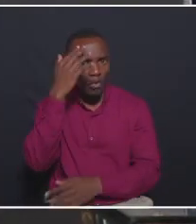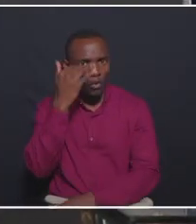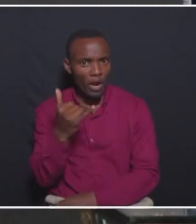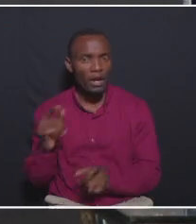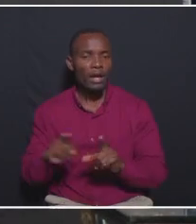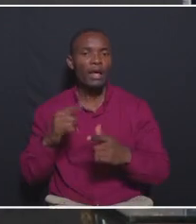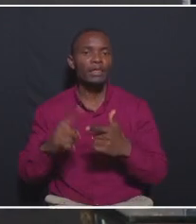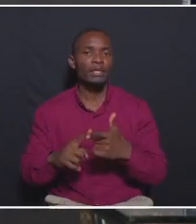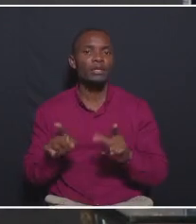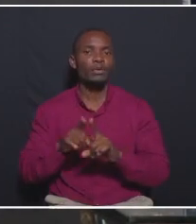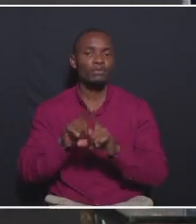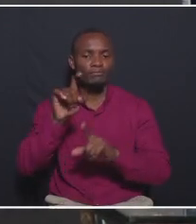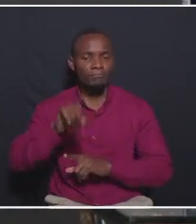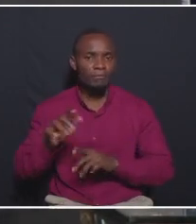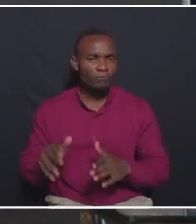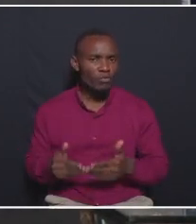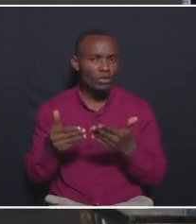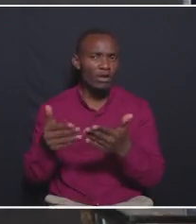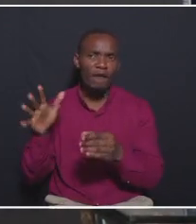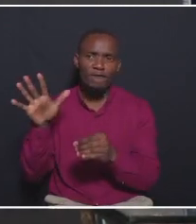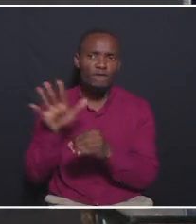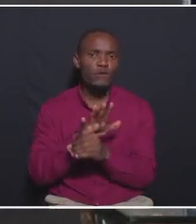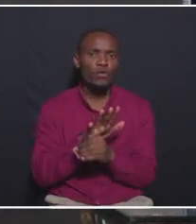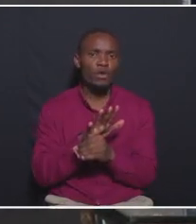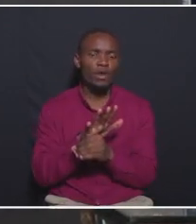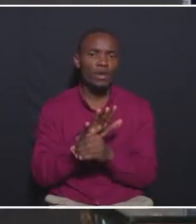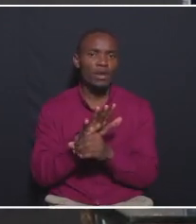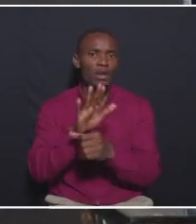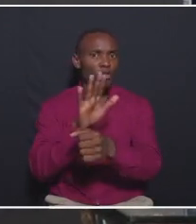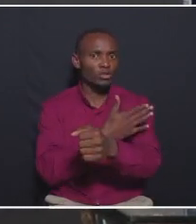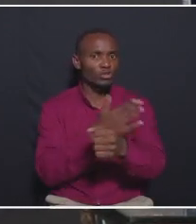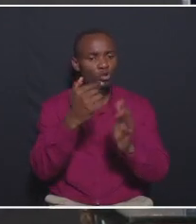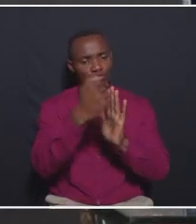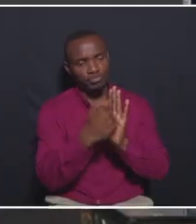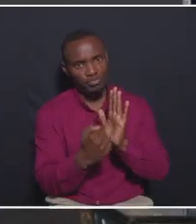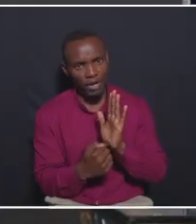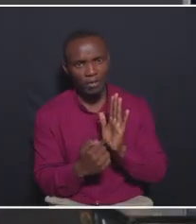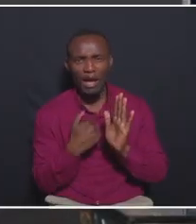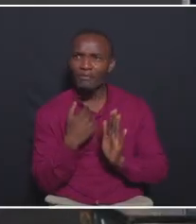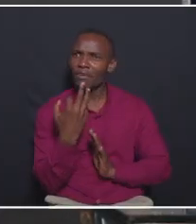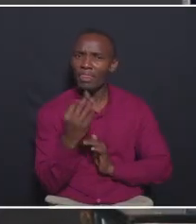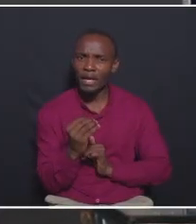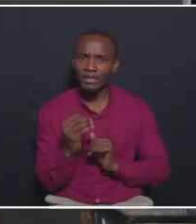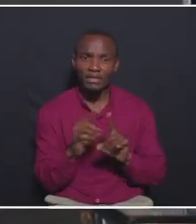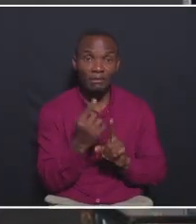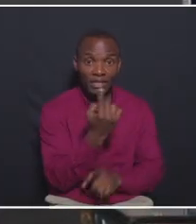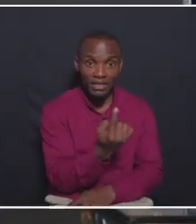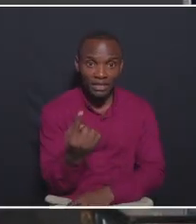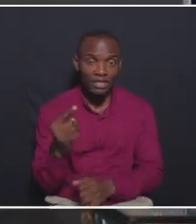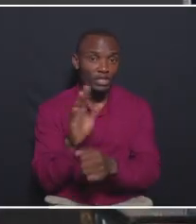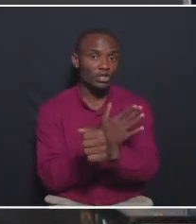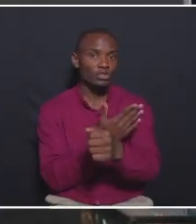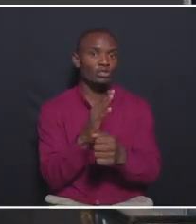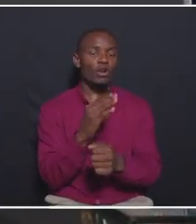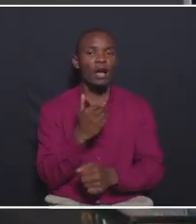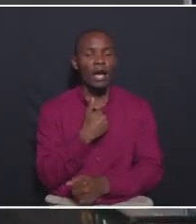like, let's say, a whole album which has like 30 scores, And then each message in each song